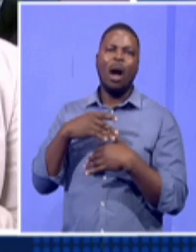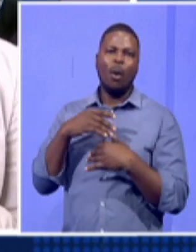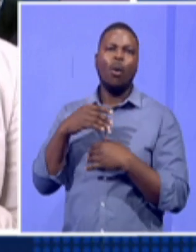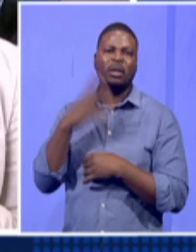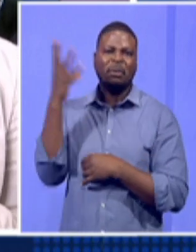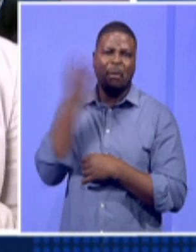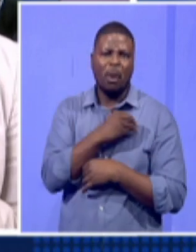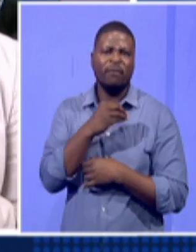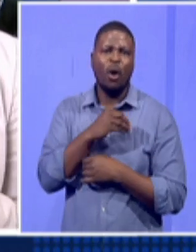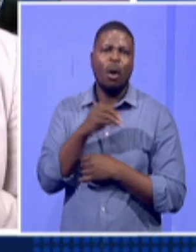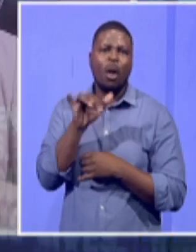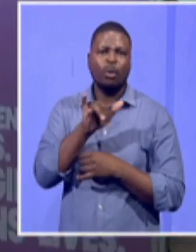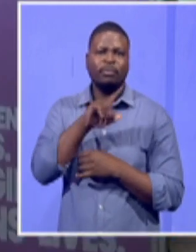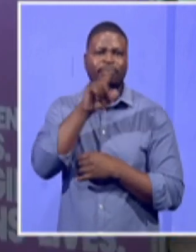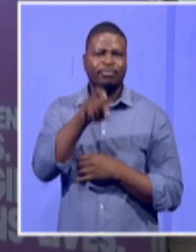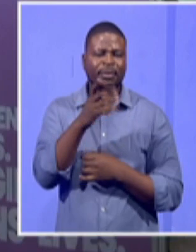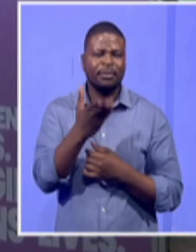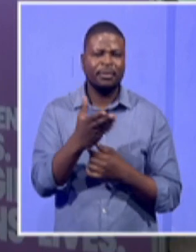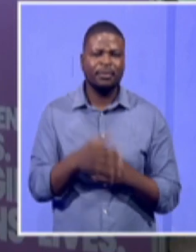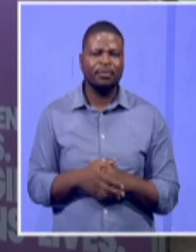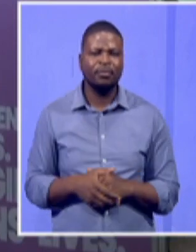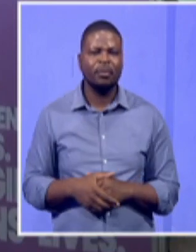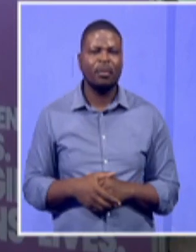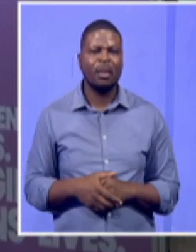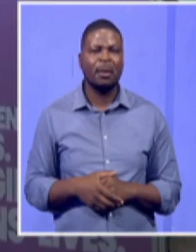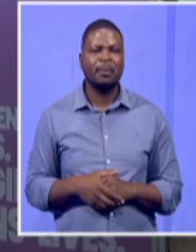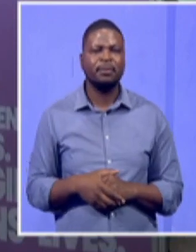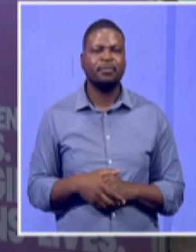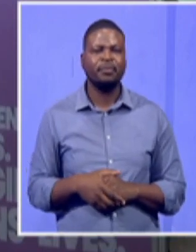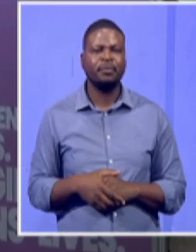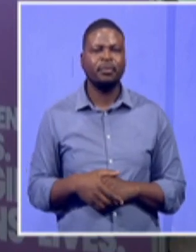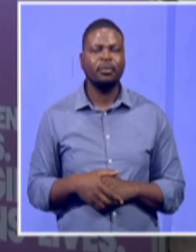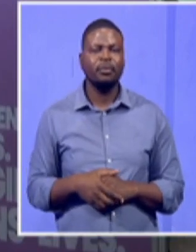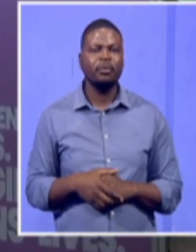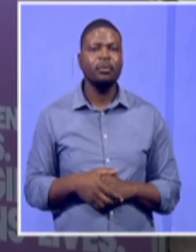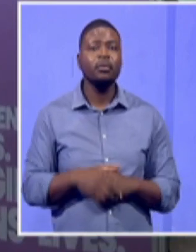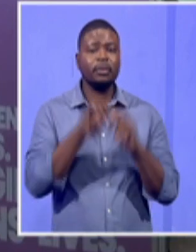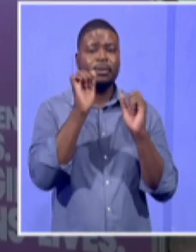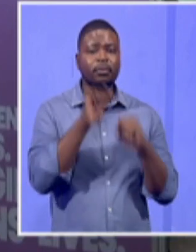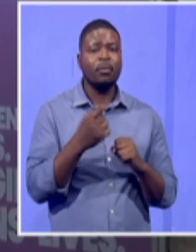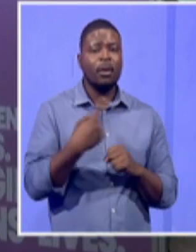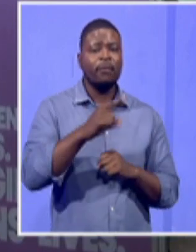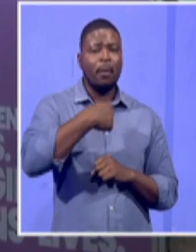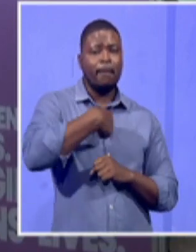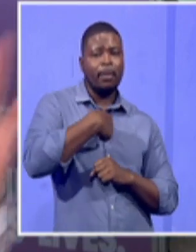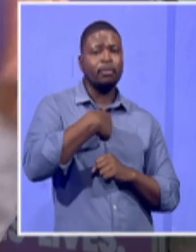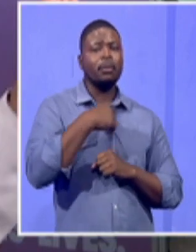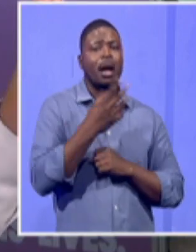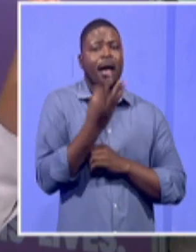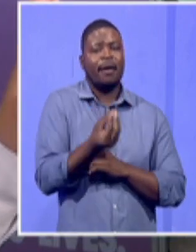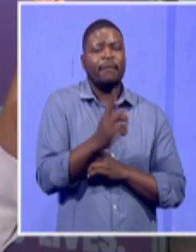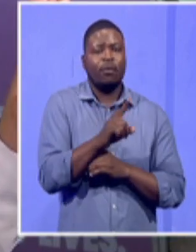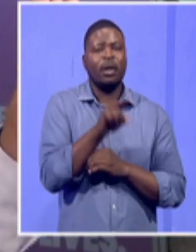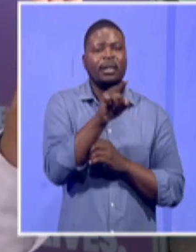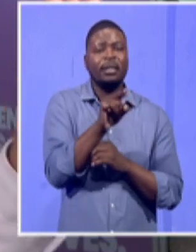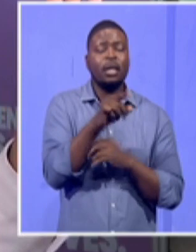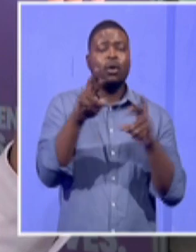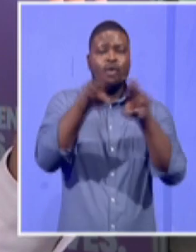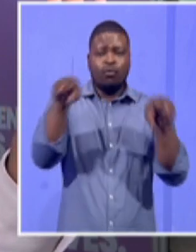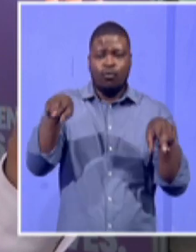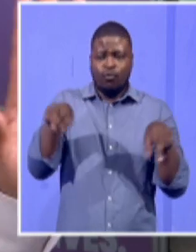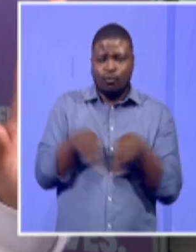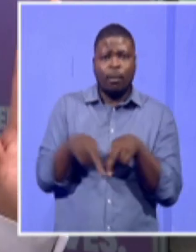you. So I think what really stands out for me is the fact that you've got the bulk of the room, actually,